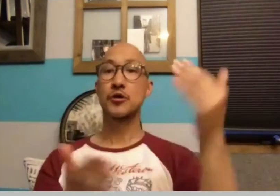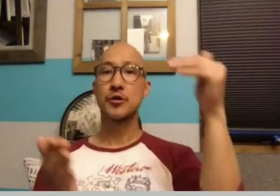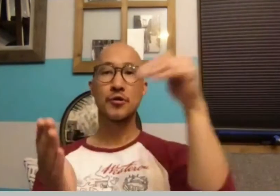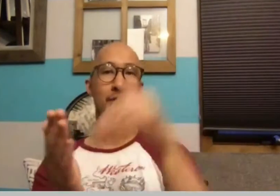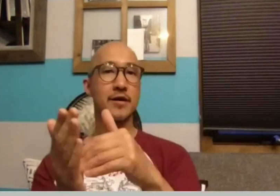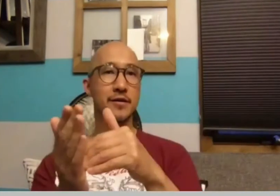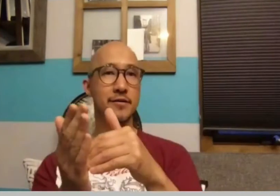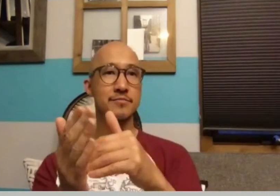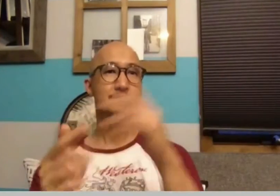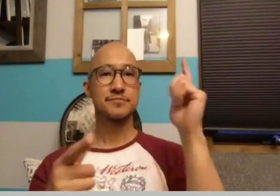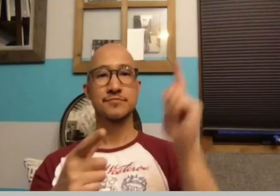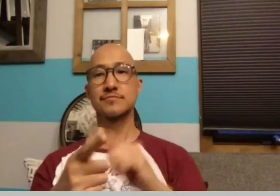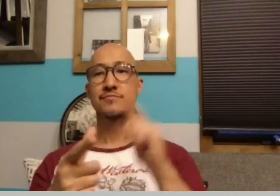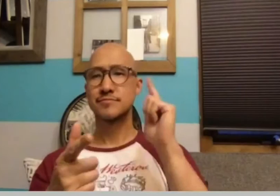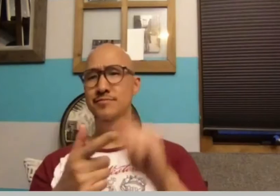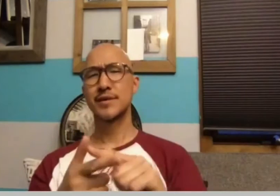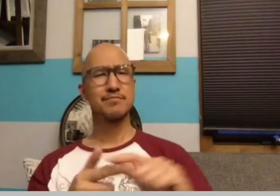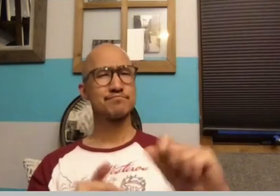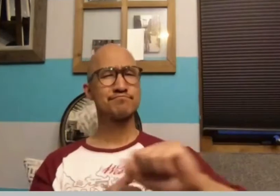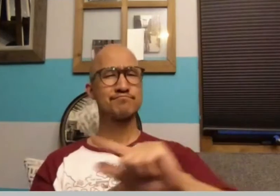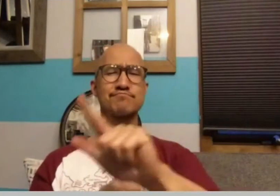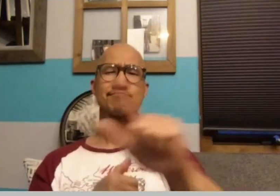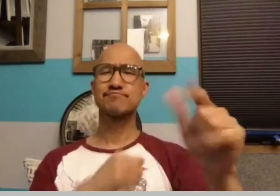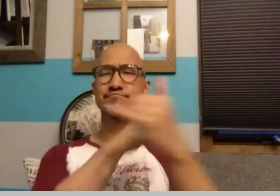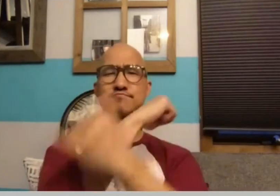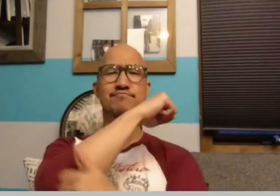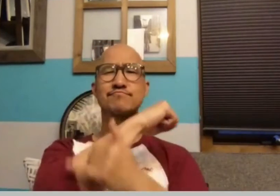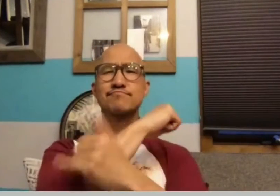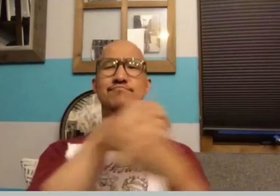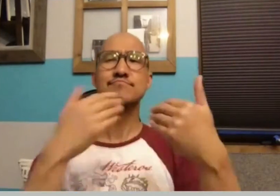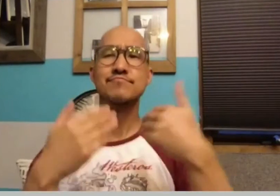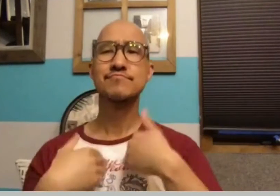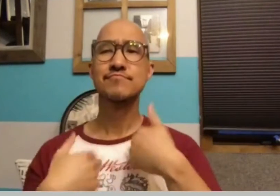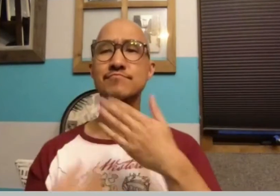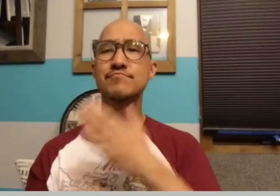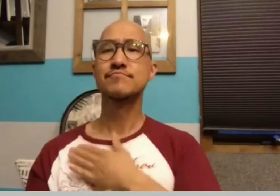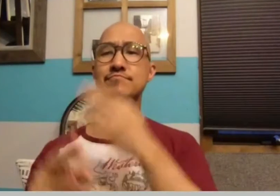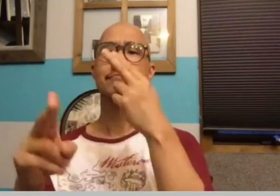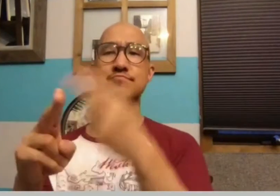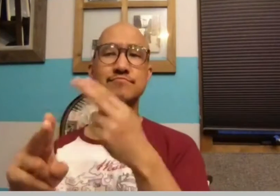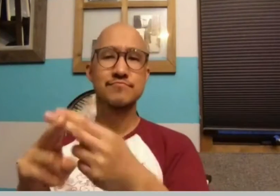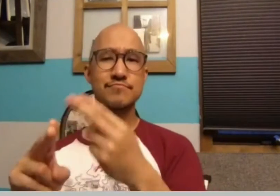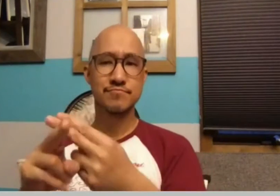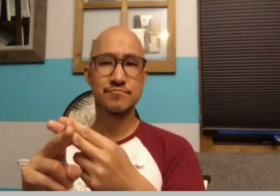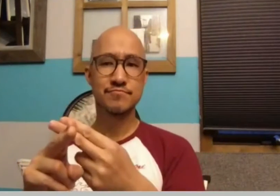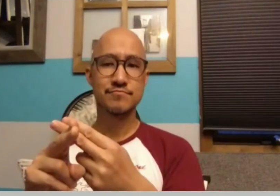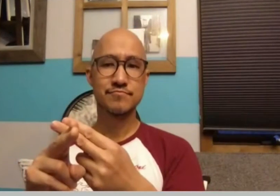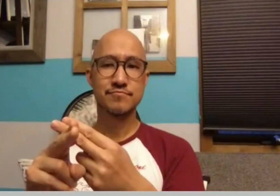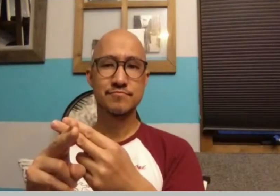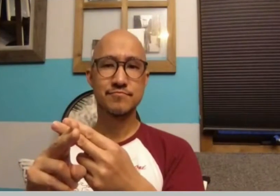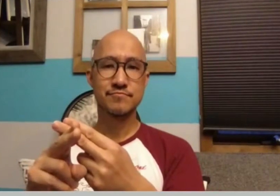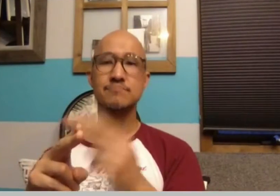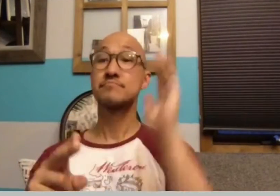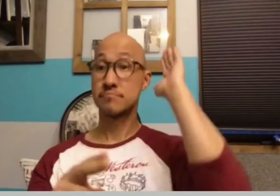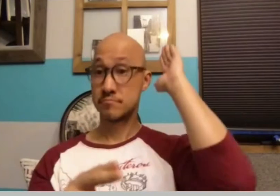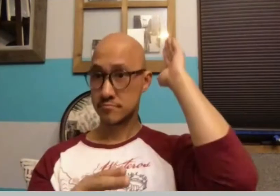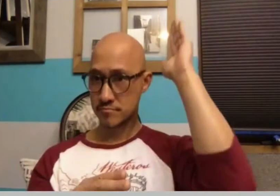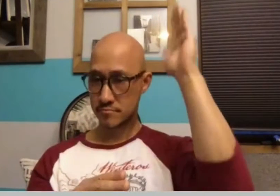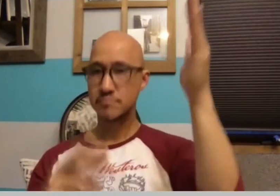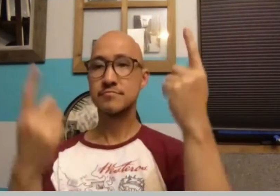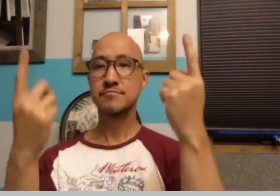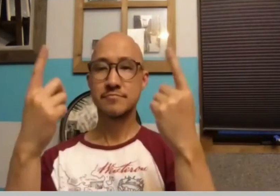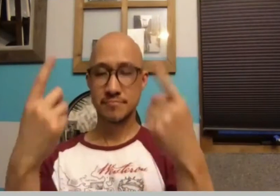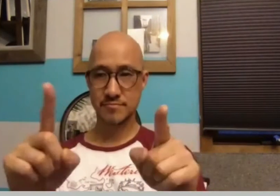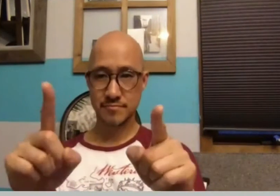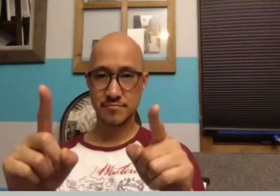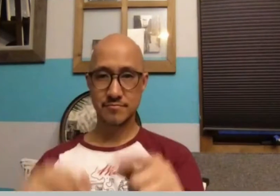and all nations that bear my name declare the Lord, who will do these things.